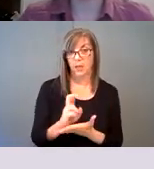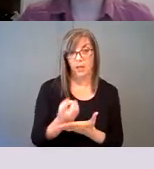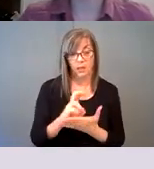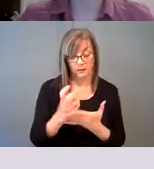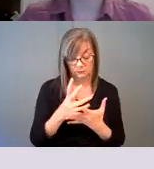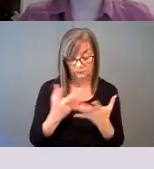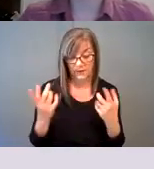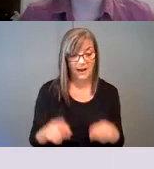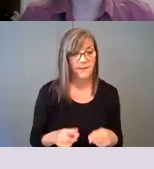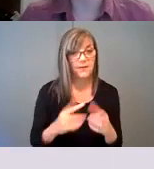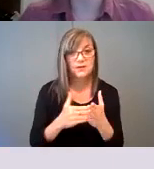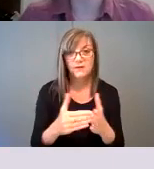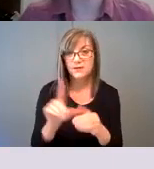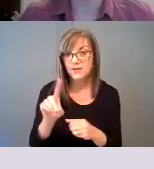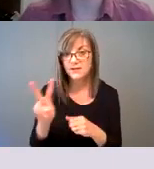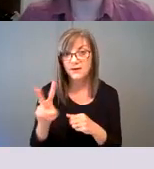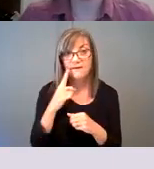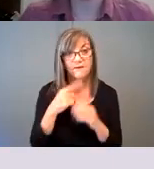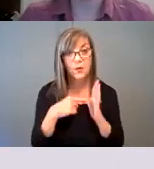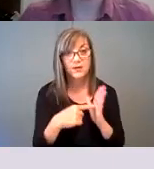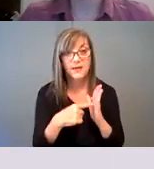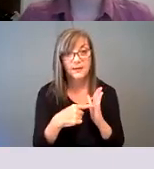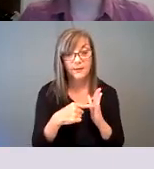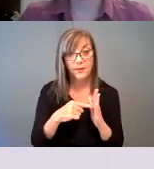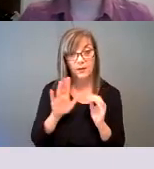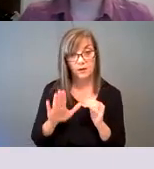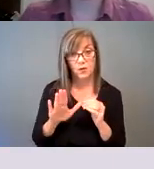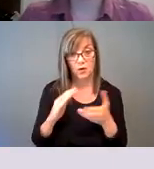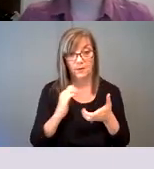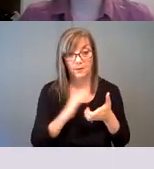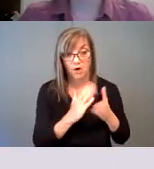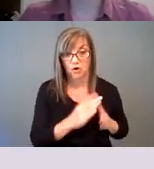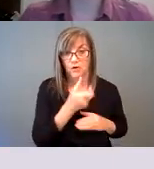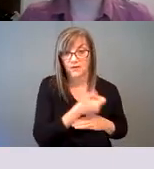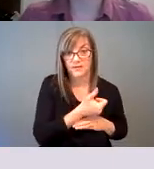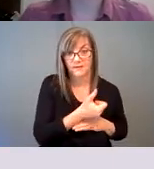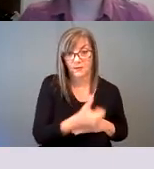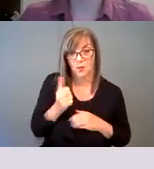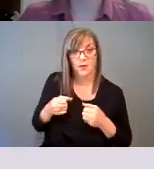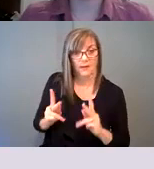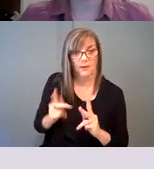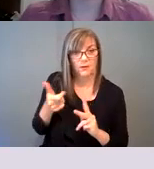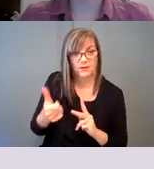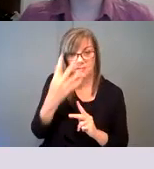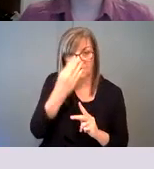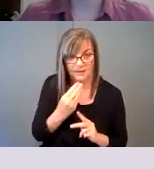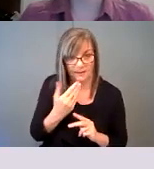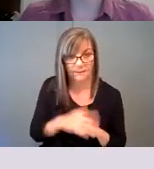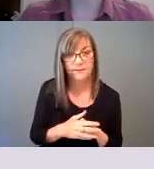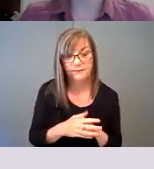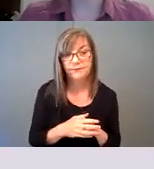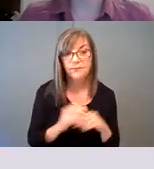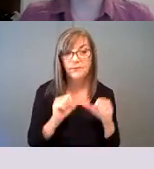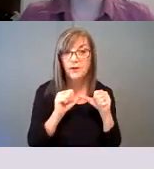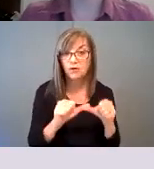violence, for example, if your partner is depriving you of sleep. Chronic pain, that's something that a lot of survivors talk about, is